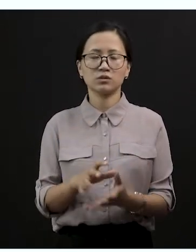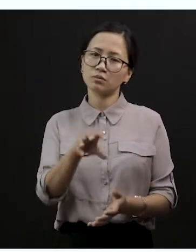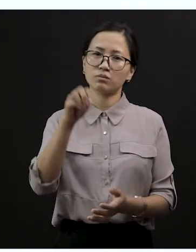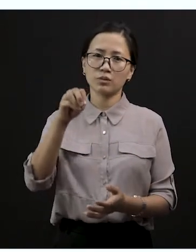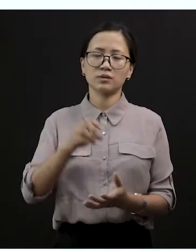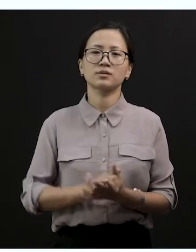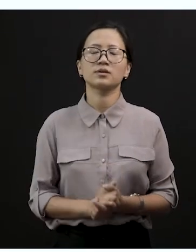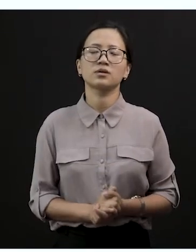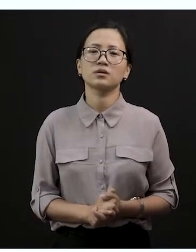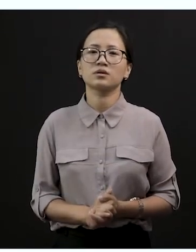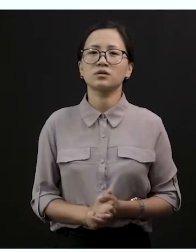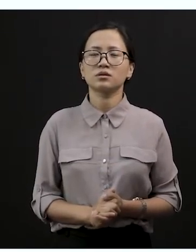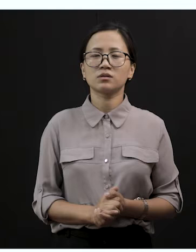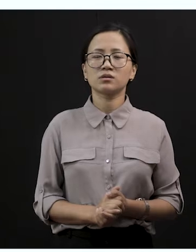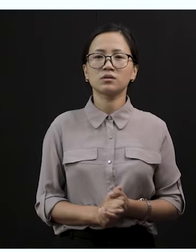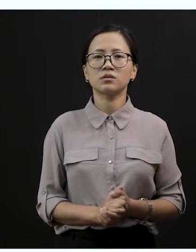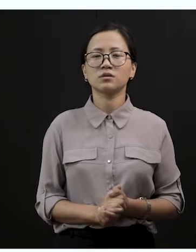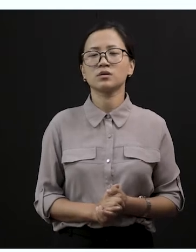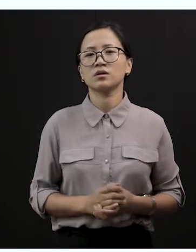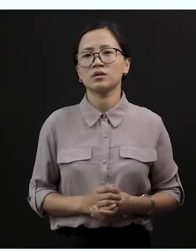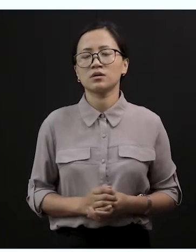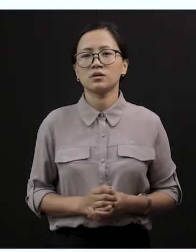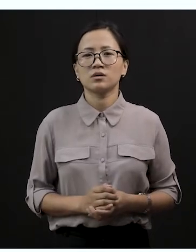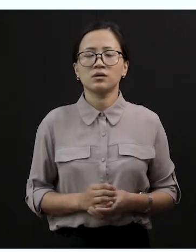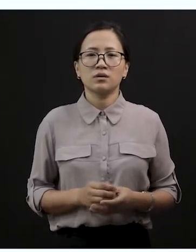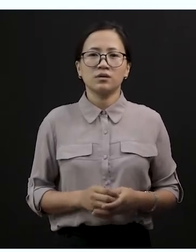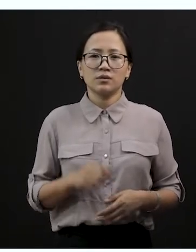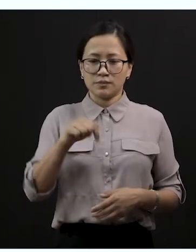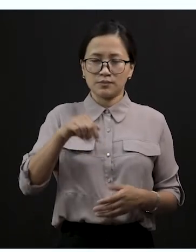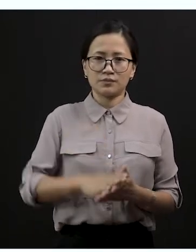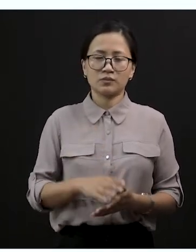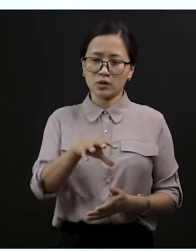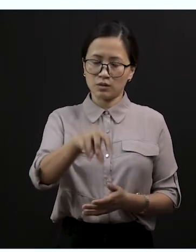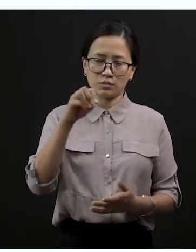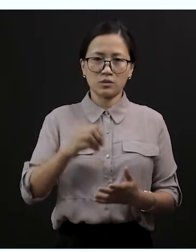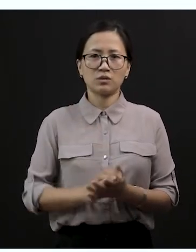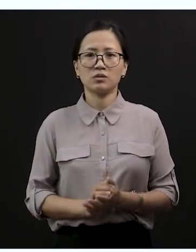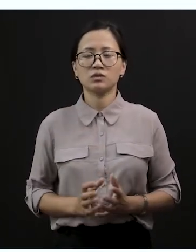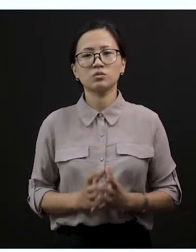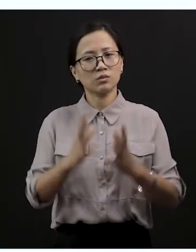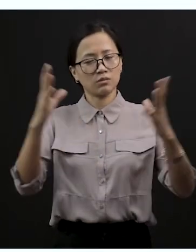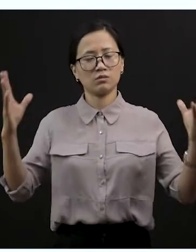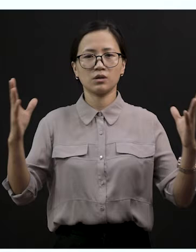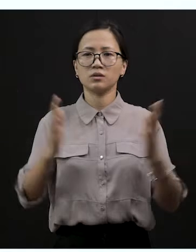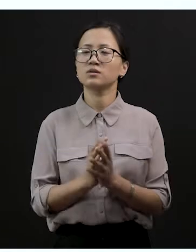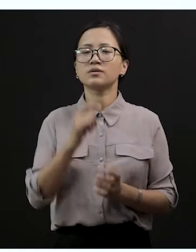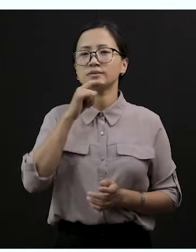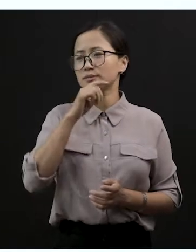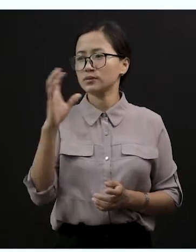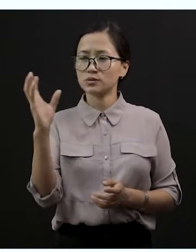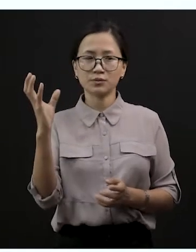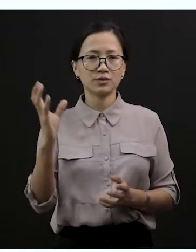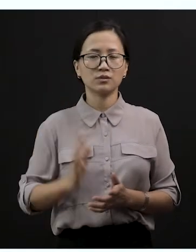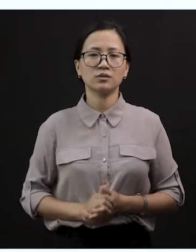So Lima acted like the plant and responded, "You may take the tomatoes." So now Lima took so many tomatoes. Lima